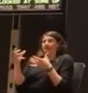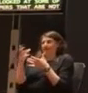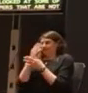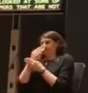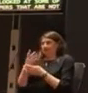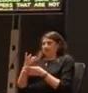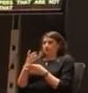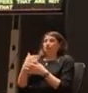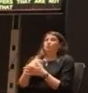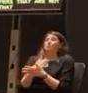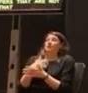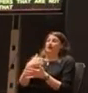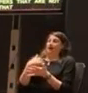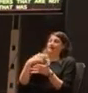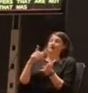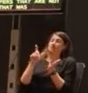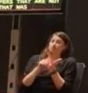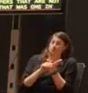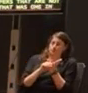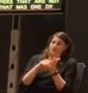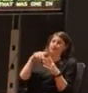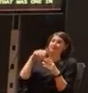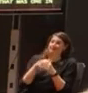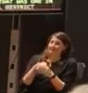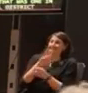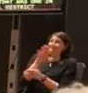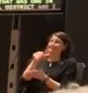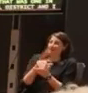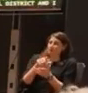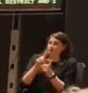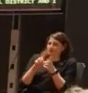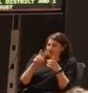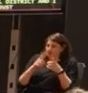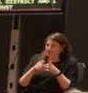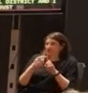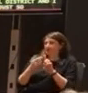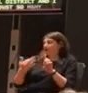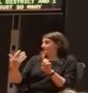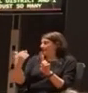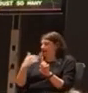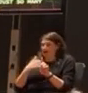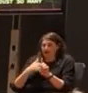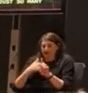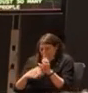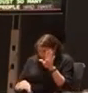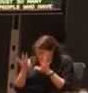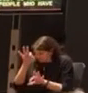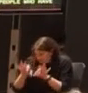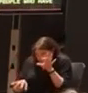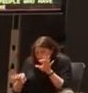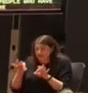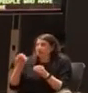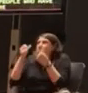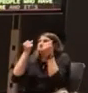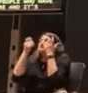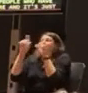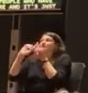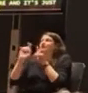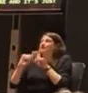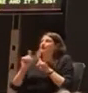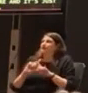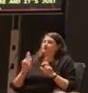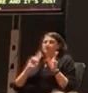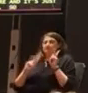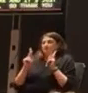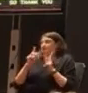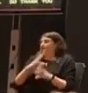the Central District, and I uncovered just so many different people who have been up here, and it's just incredible. So thank you very much, and I